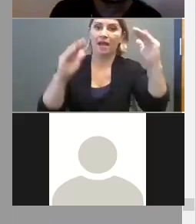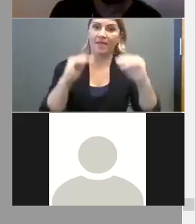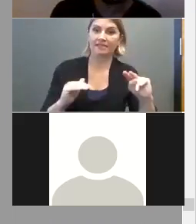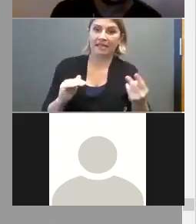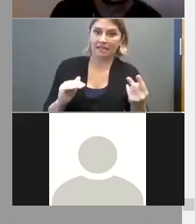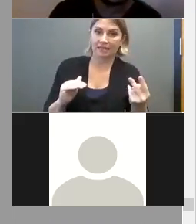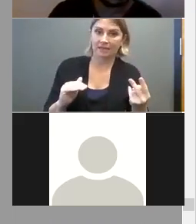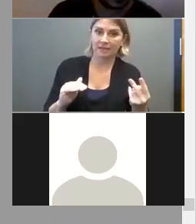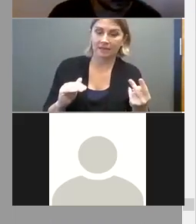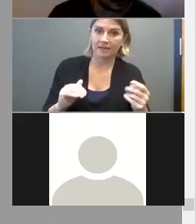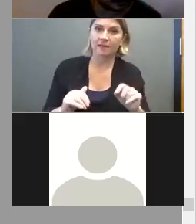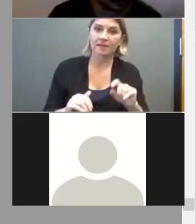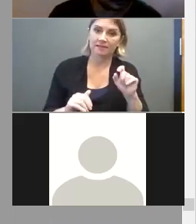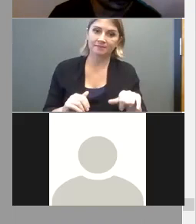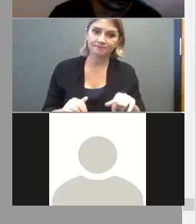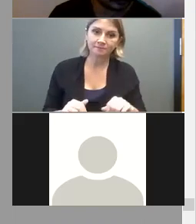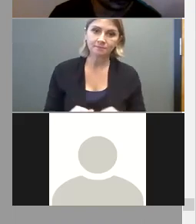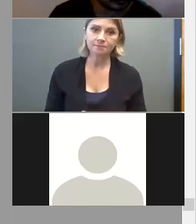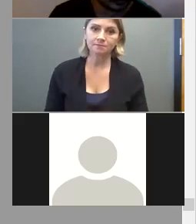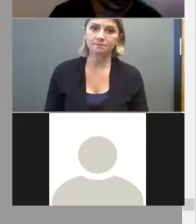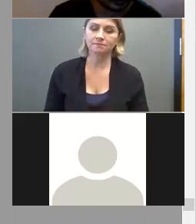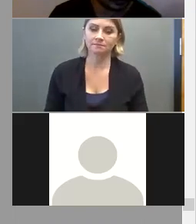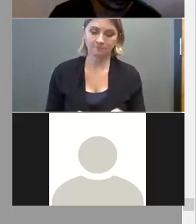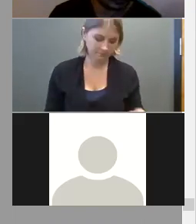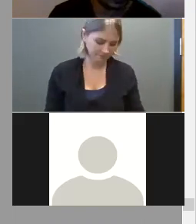has t times t of n by 2.